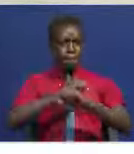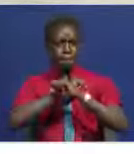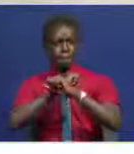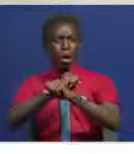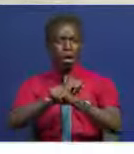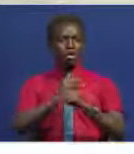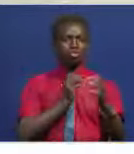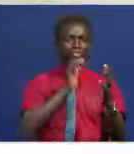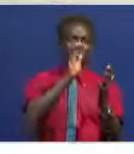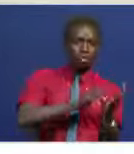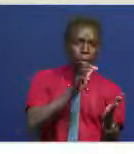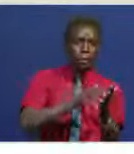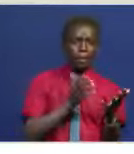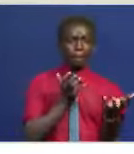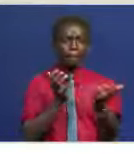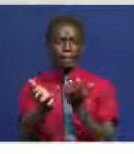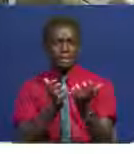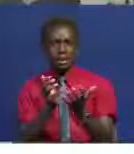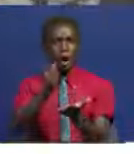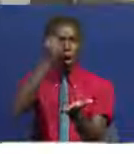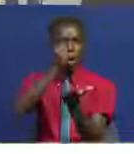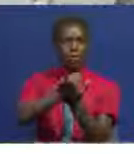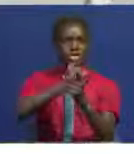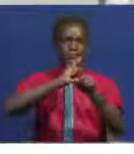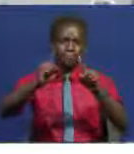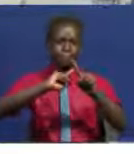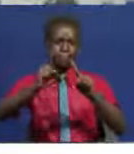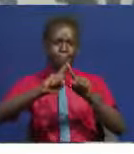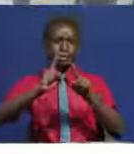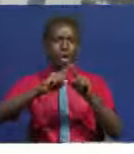businesses and offices along the road